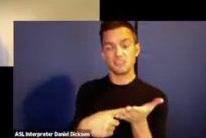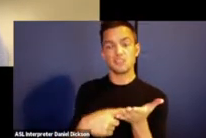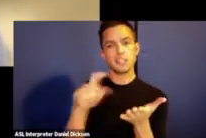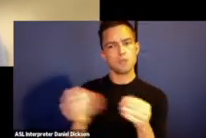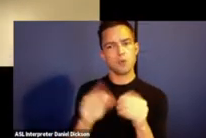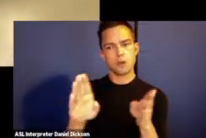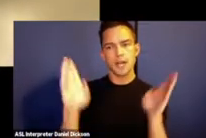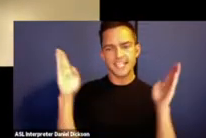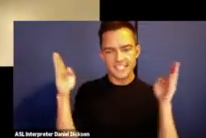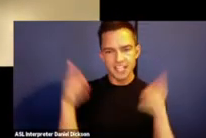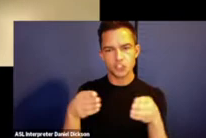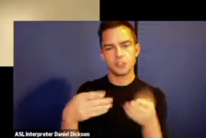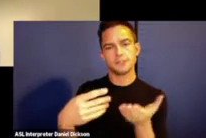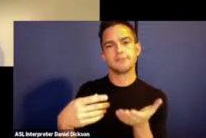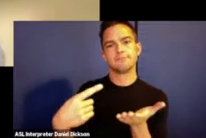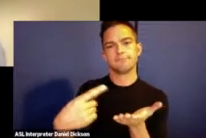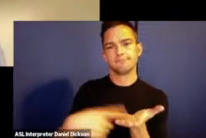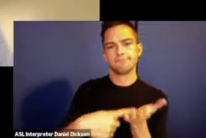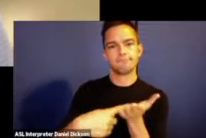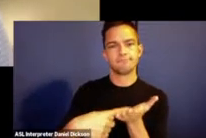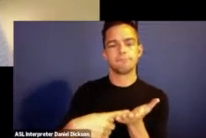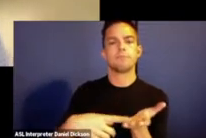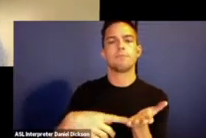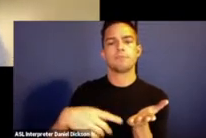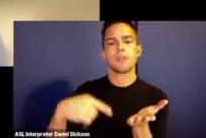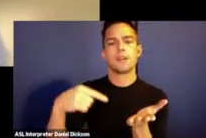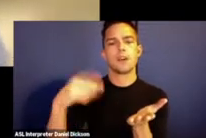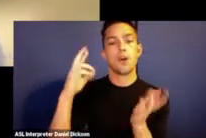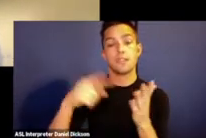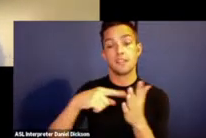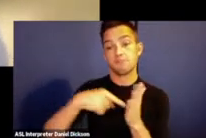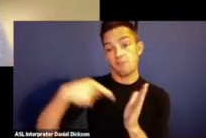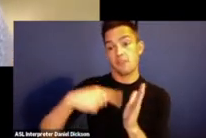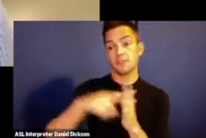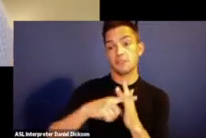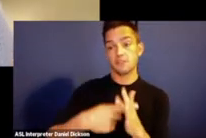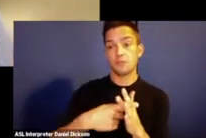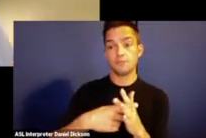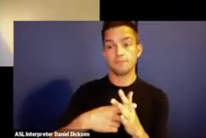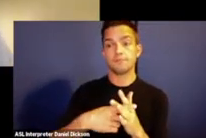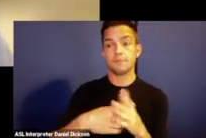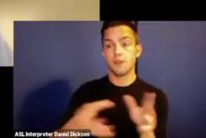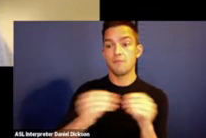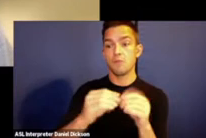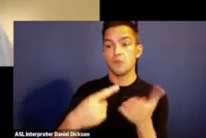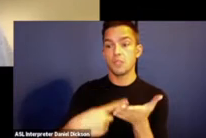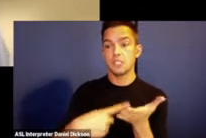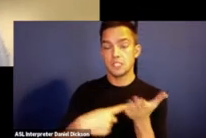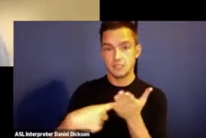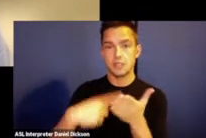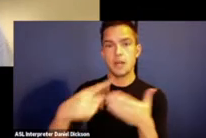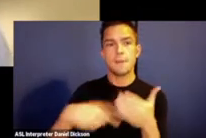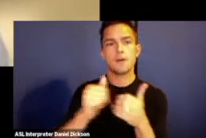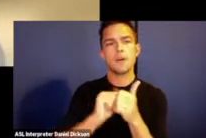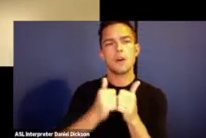more attention. So I hope that this is the start of some further discussions about how we